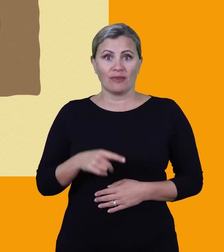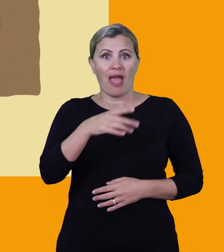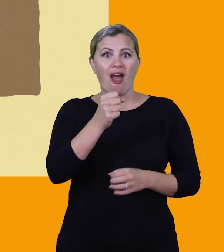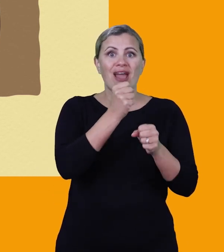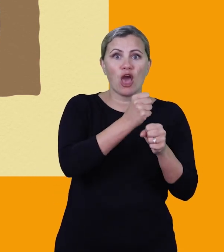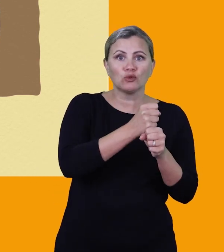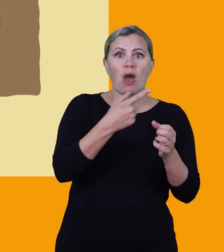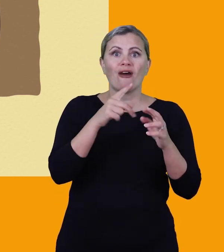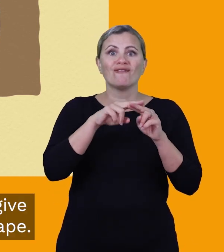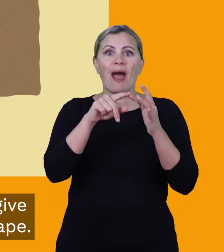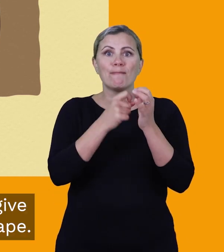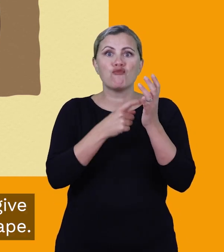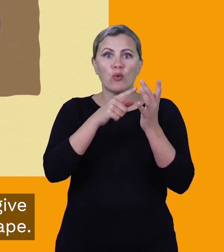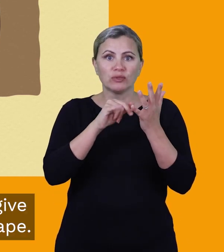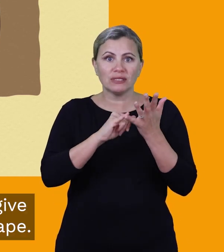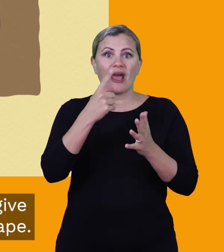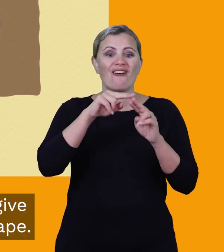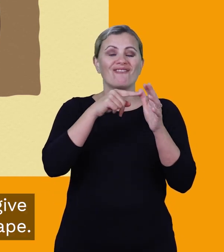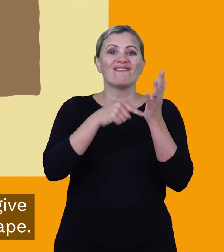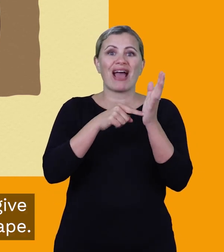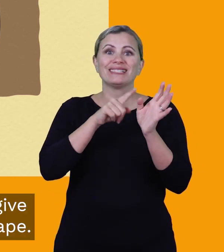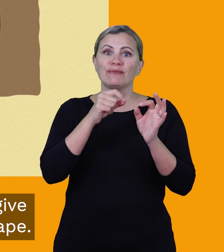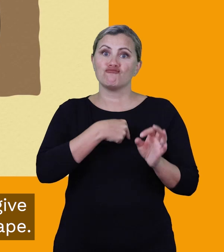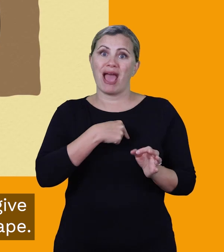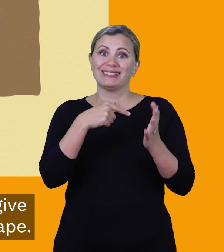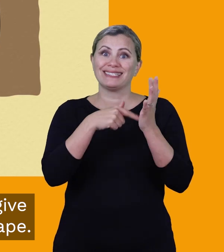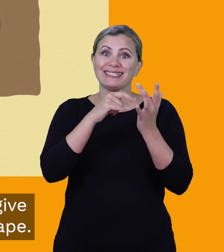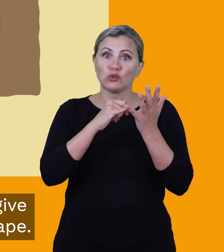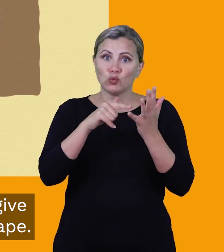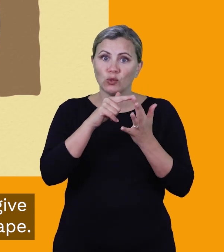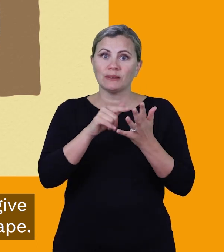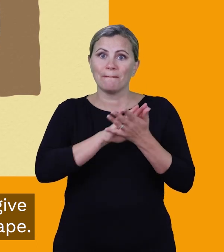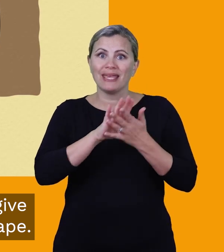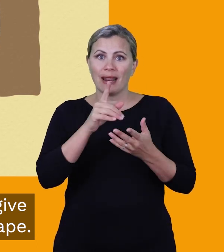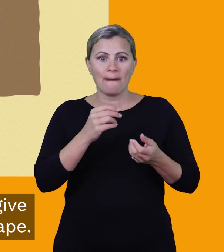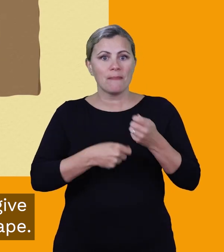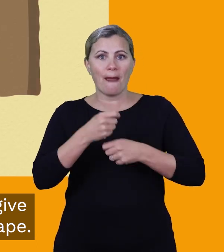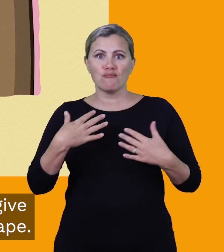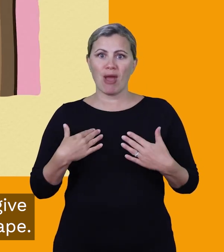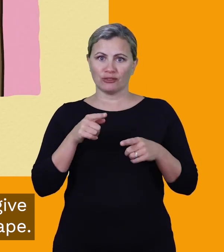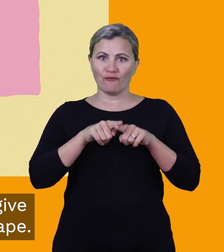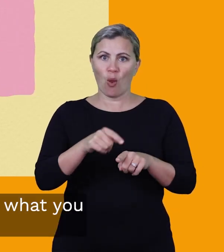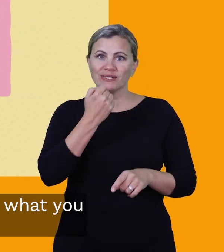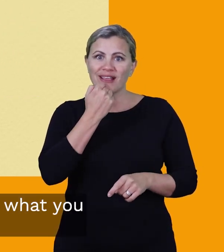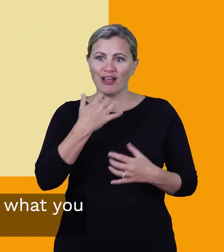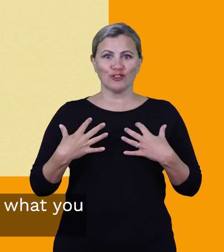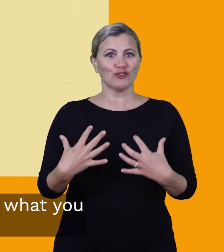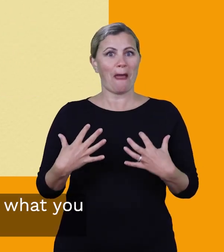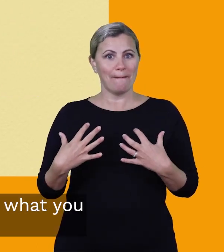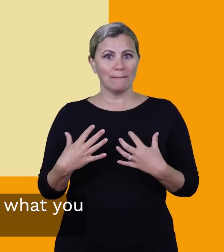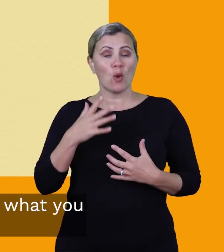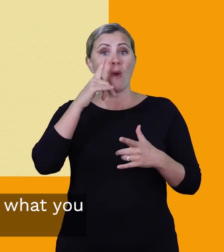surrounded by glandular, fibrous and fatty breast tissue that give the breasts their size and shape. When checking